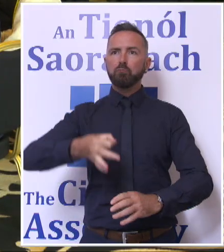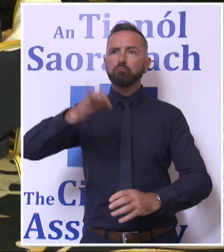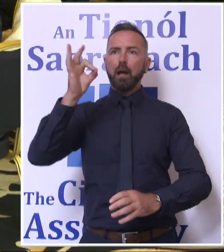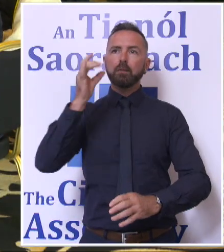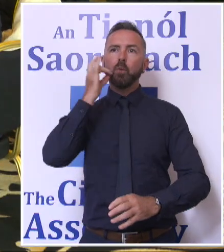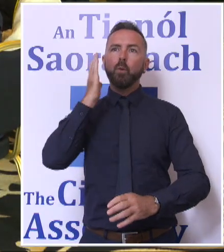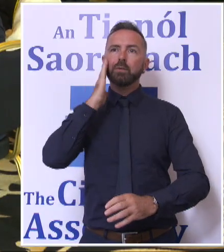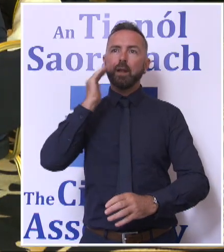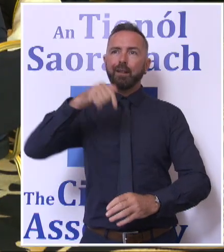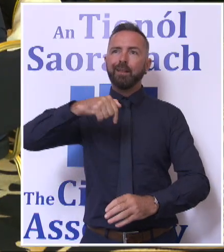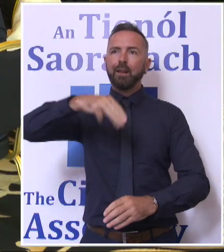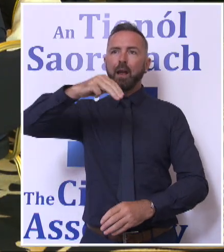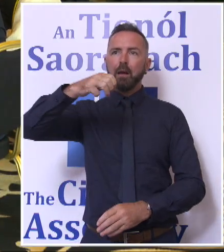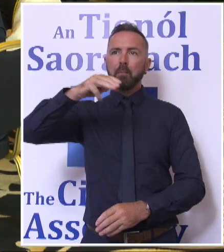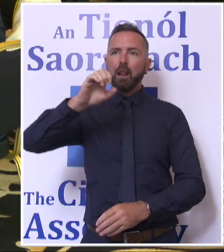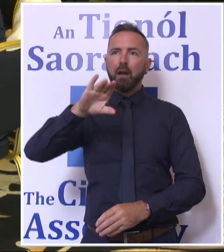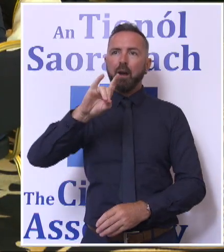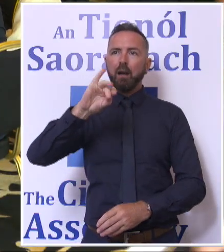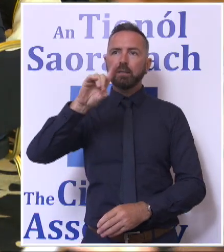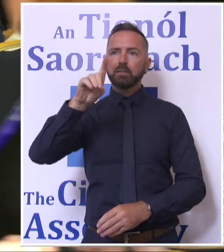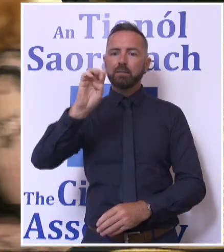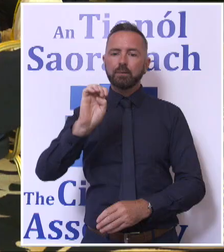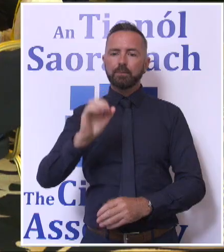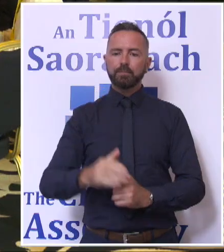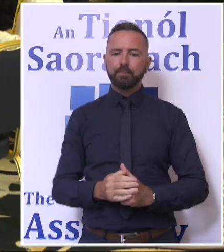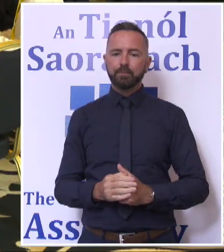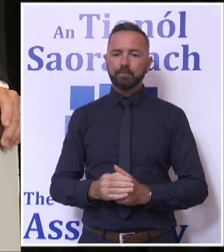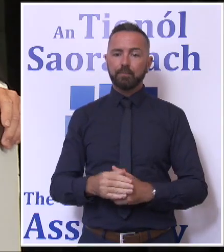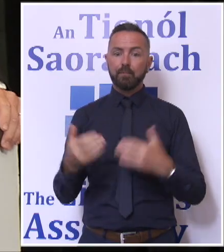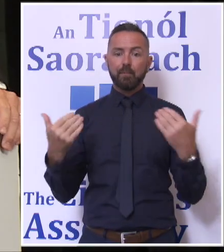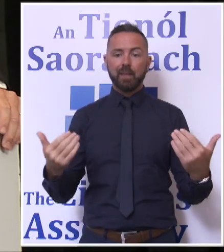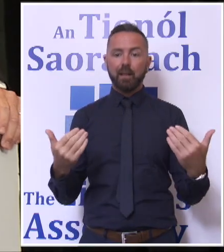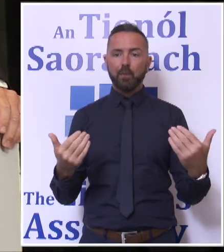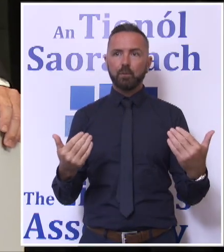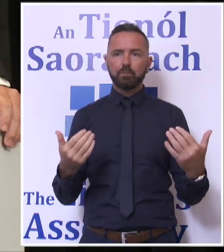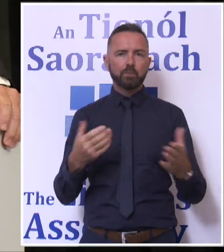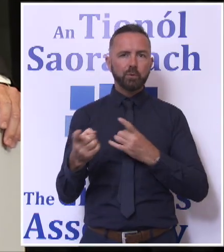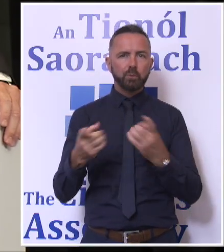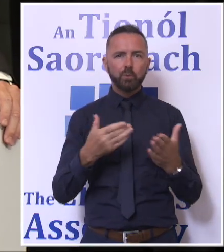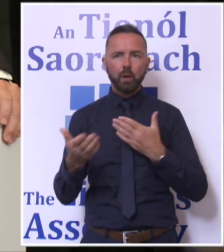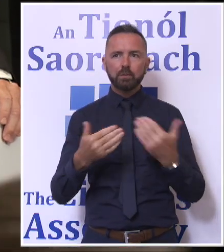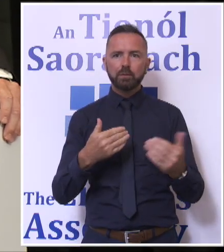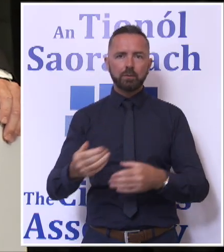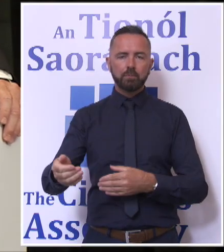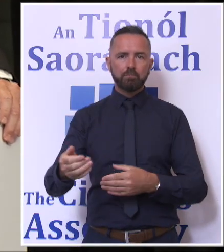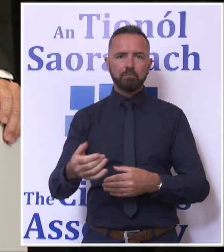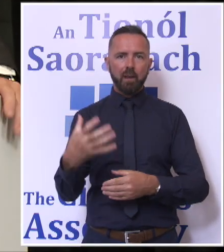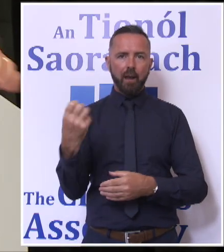in Malahide. And we're now going to hear